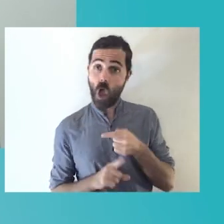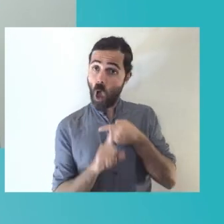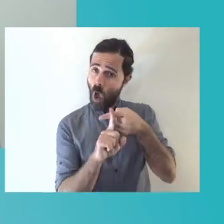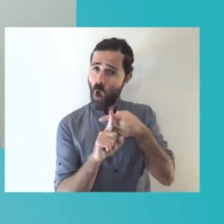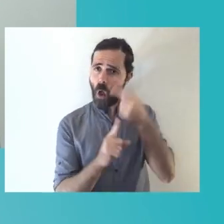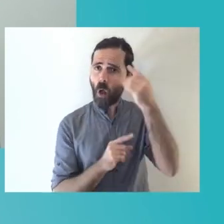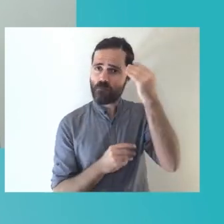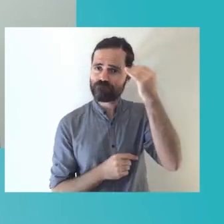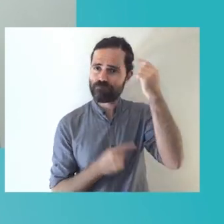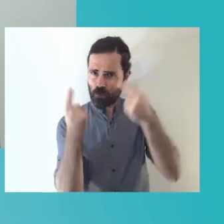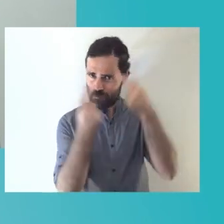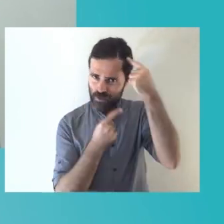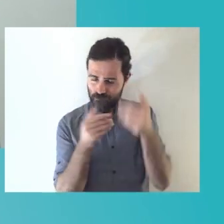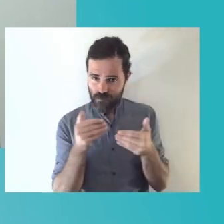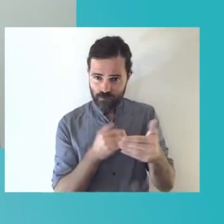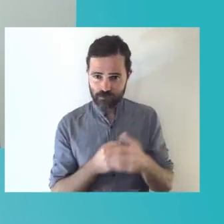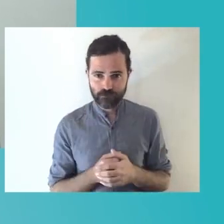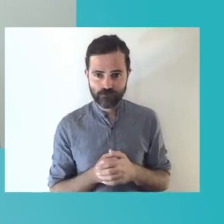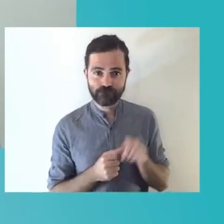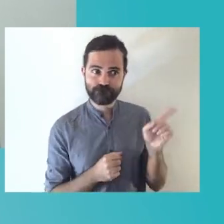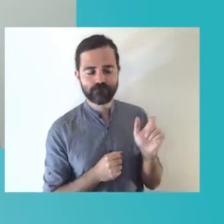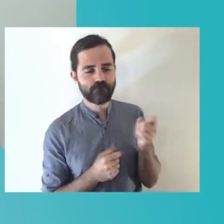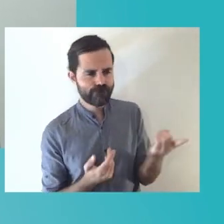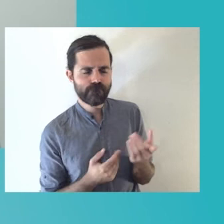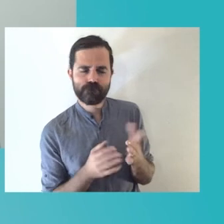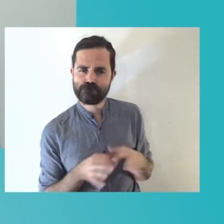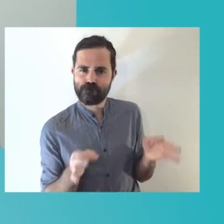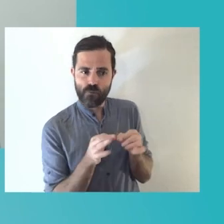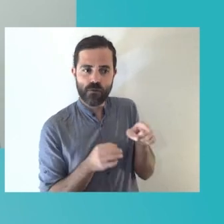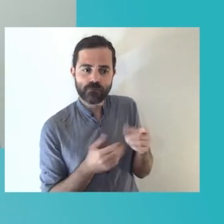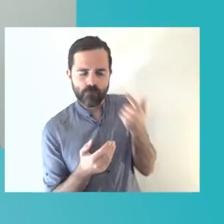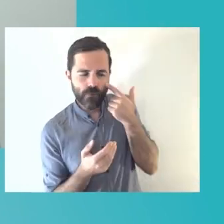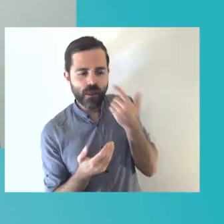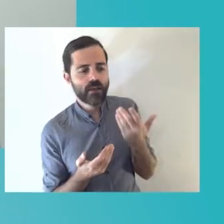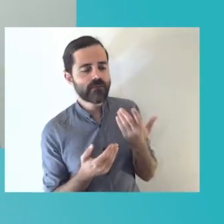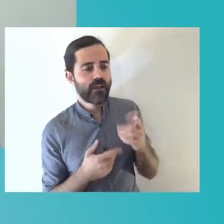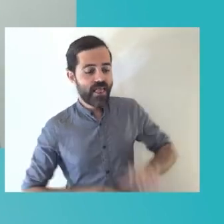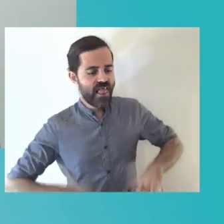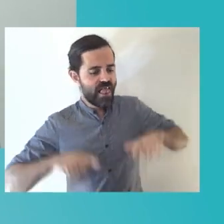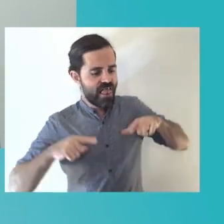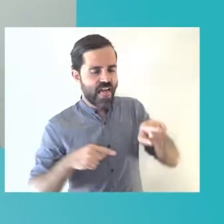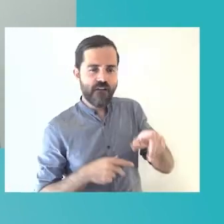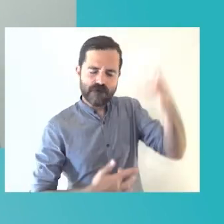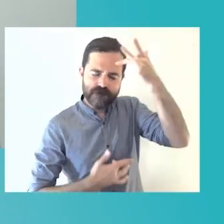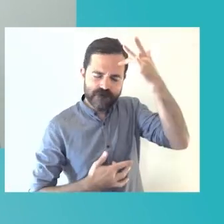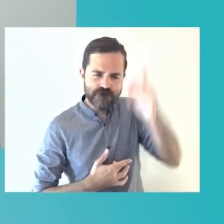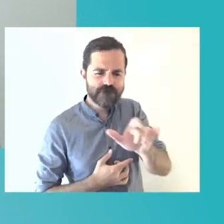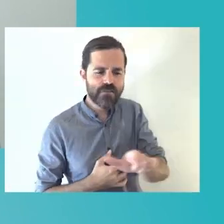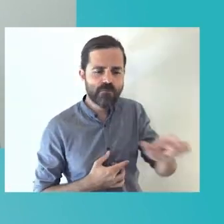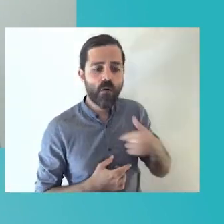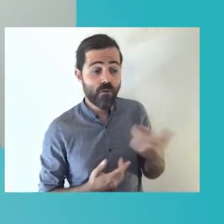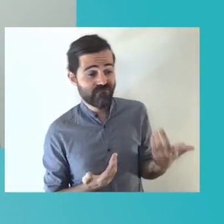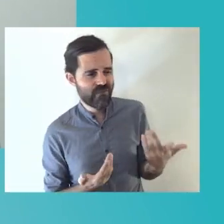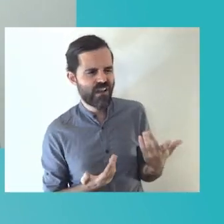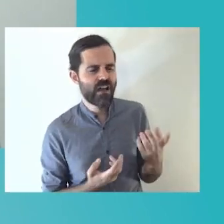future. The early classification is the key for patients' life. And with Sikai Medical, we can avoid